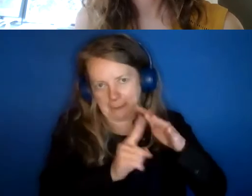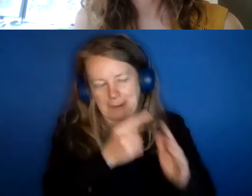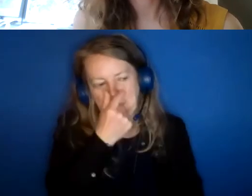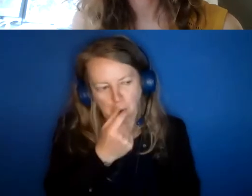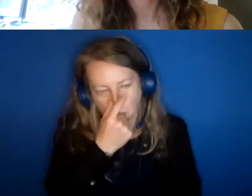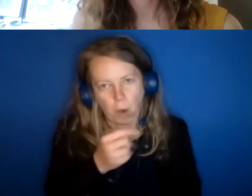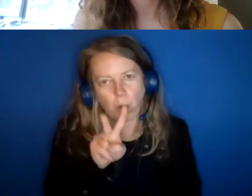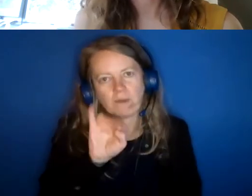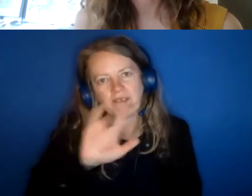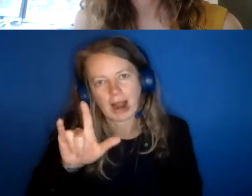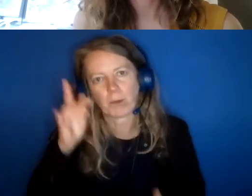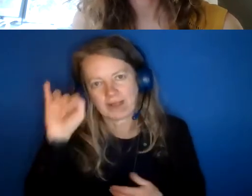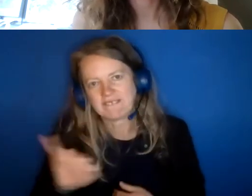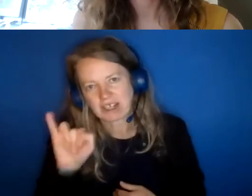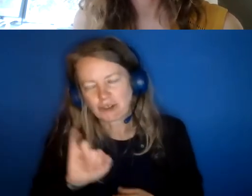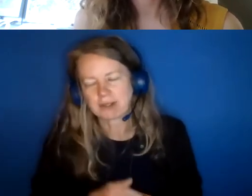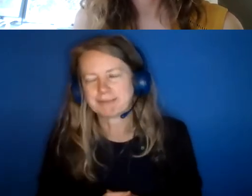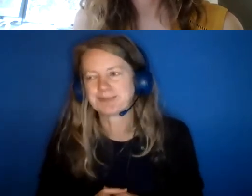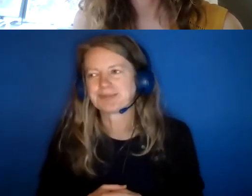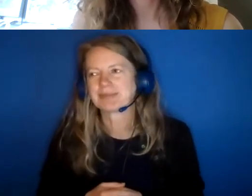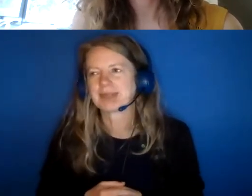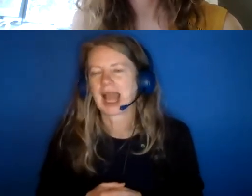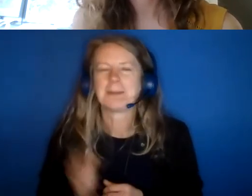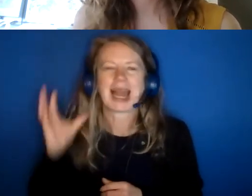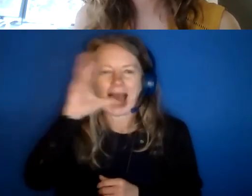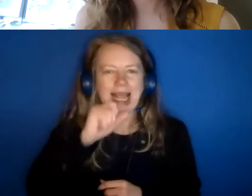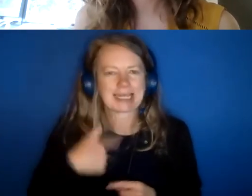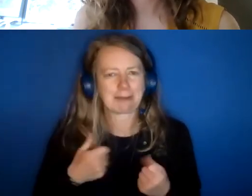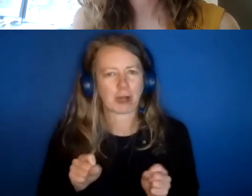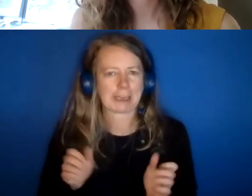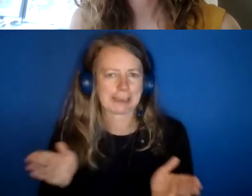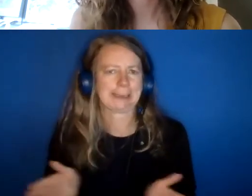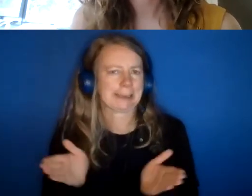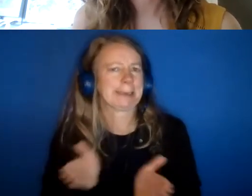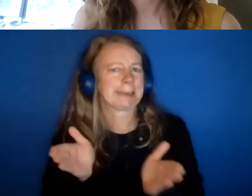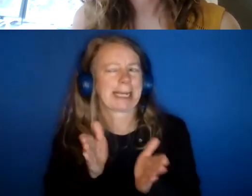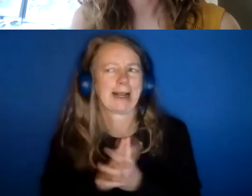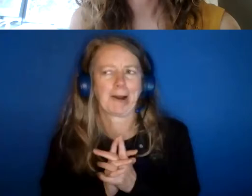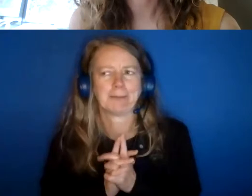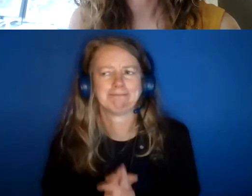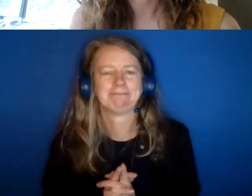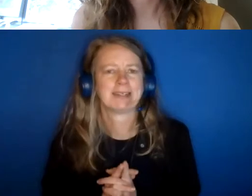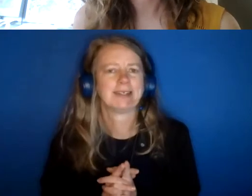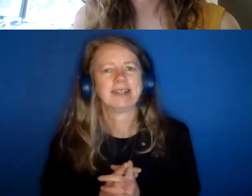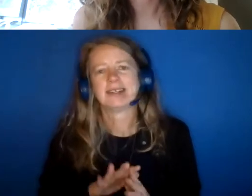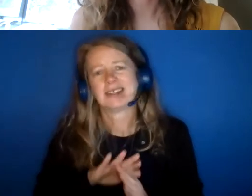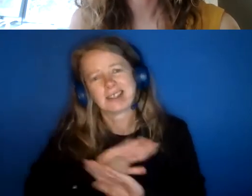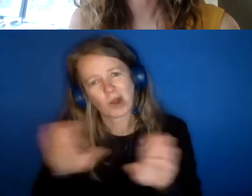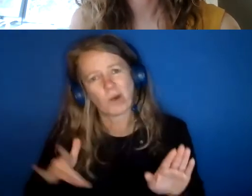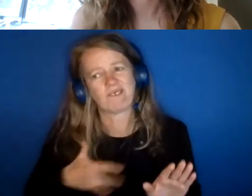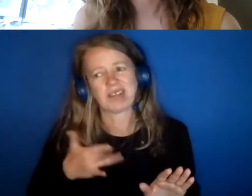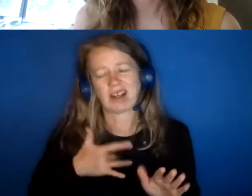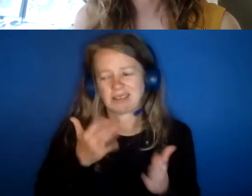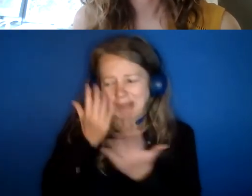I'm giving you a little bit of inner strength, if you will, to feel like you shouldn't be ashamed if you continue to wear a mask